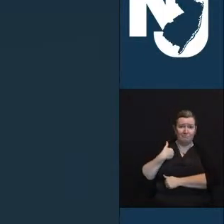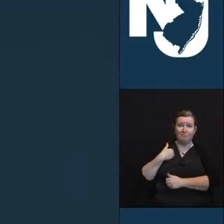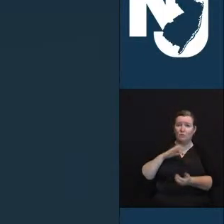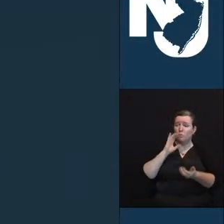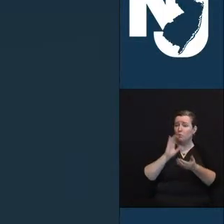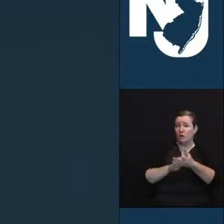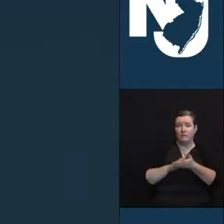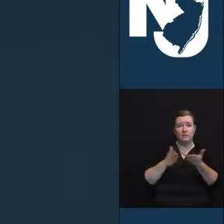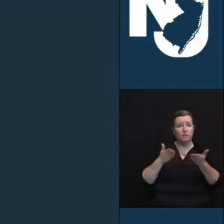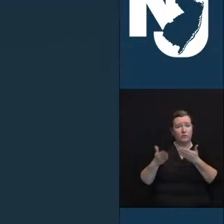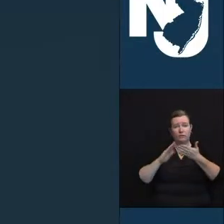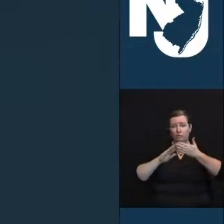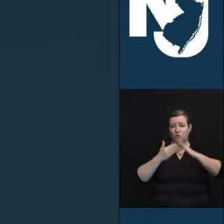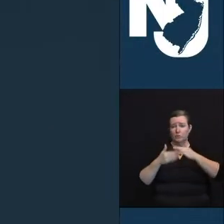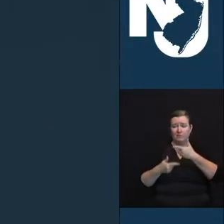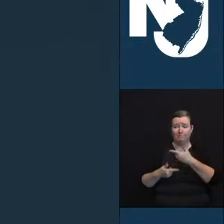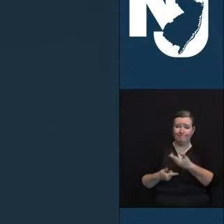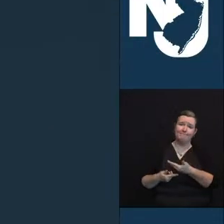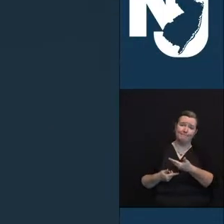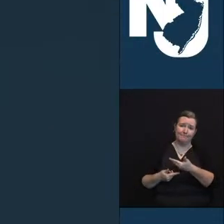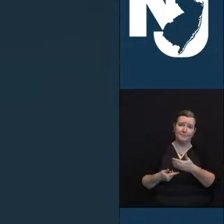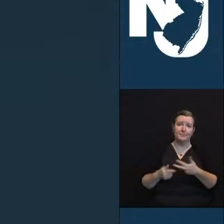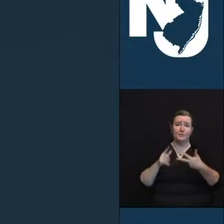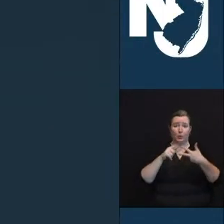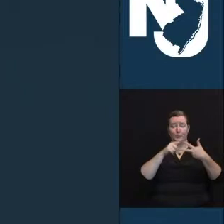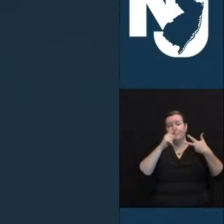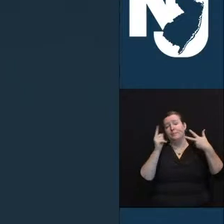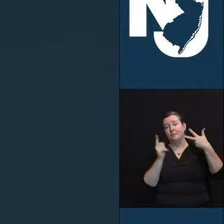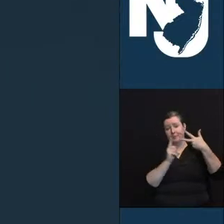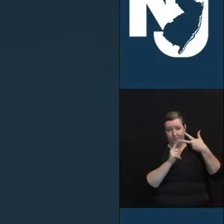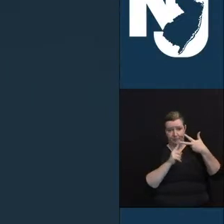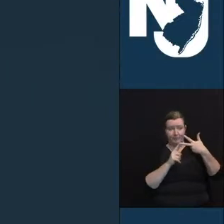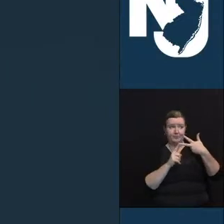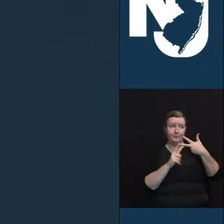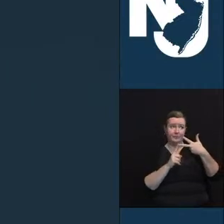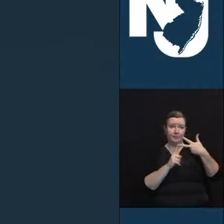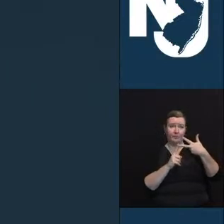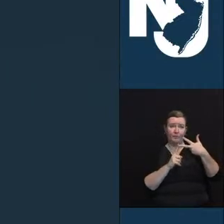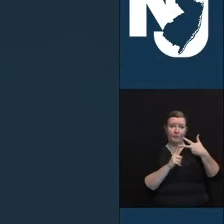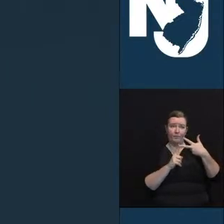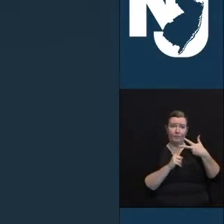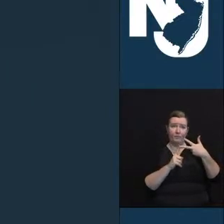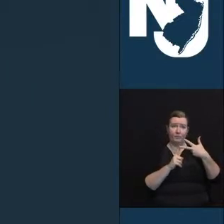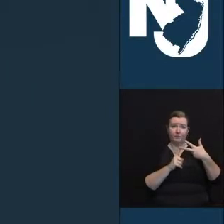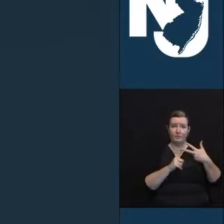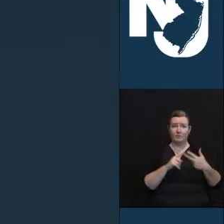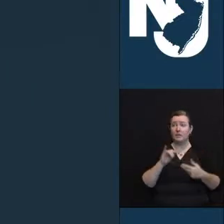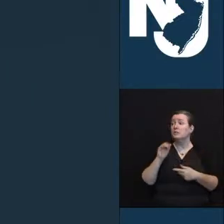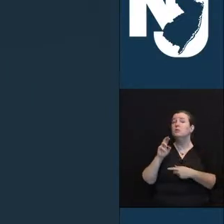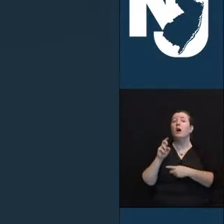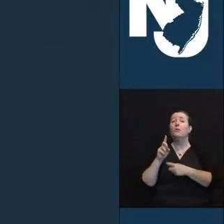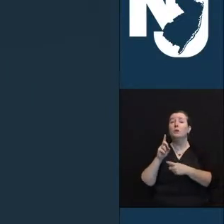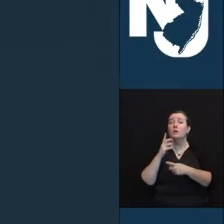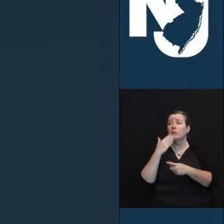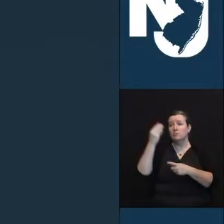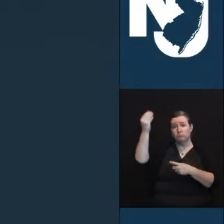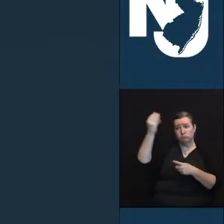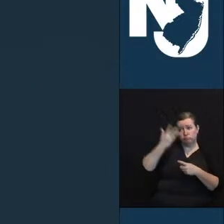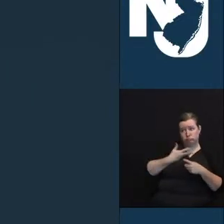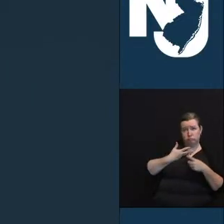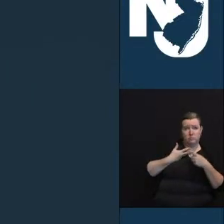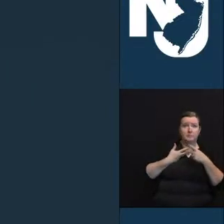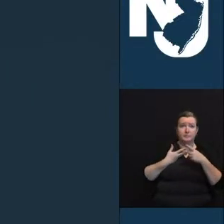their family. Thanks to Jared Maples and his wife Mary and their families, we remember today